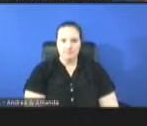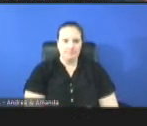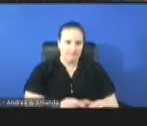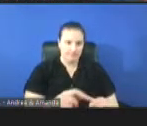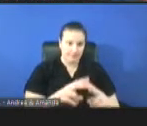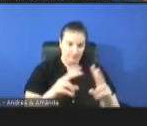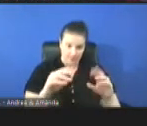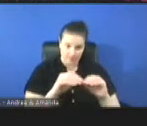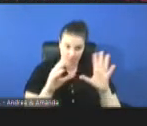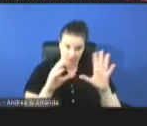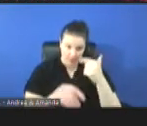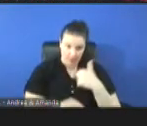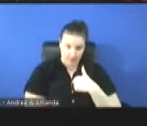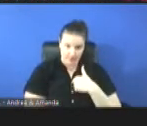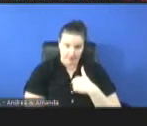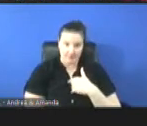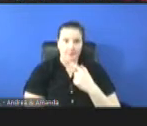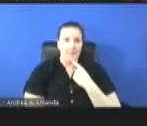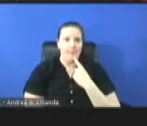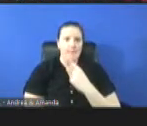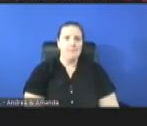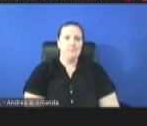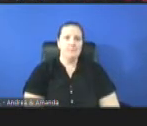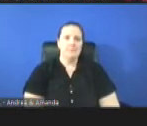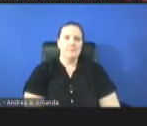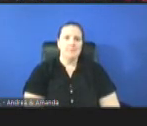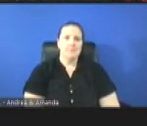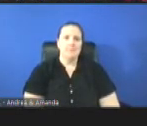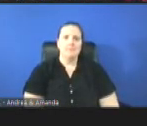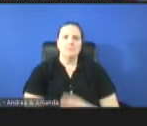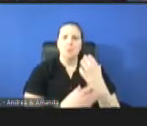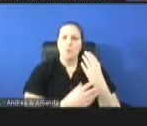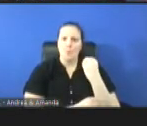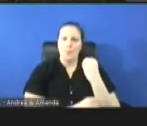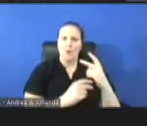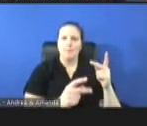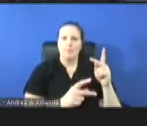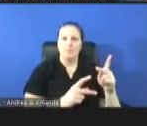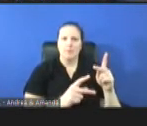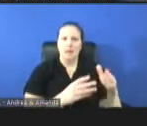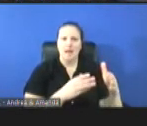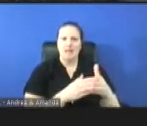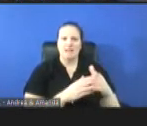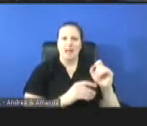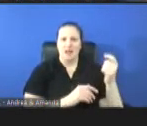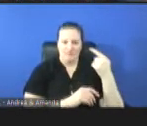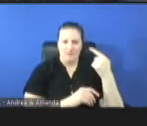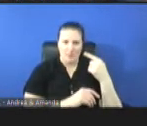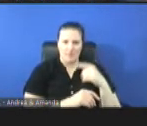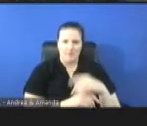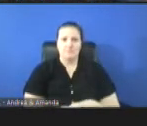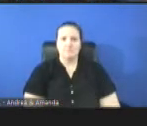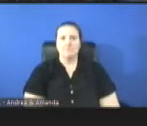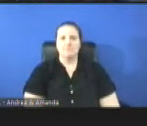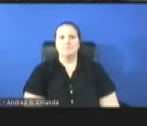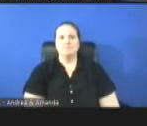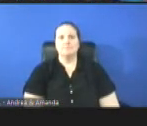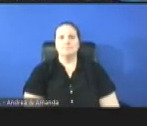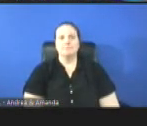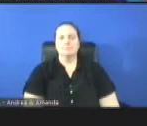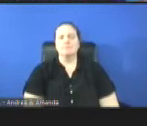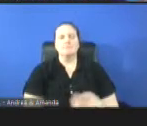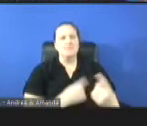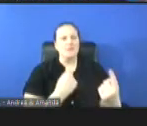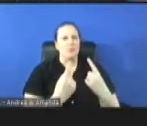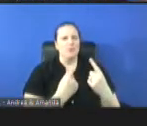me was where they said that poor people were anti-government. And I was just wondering to